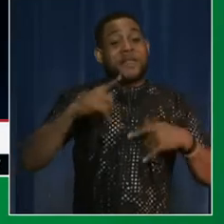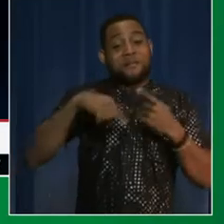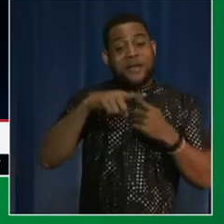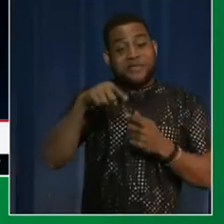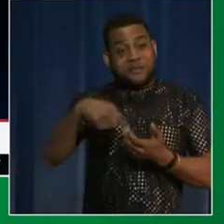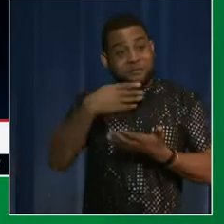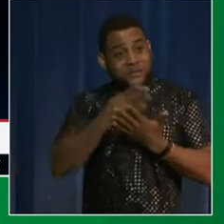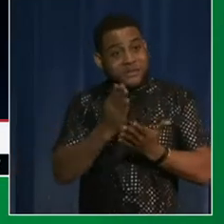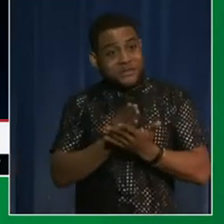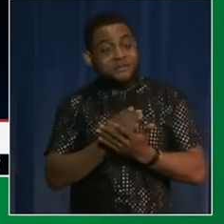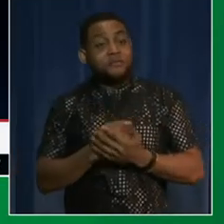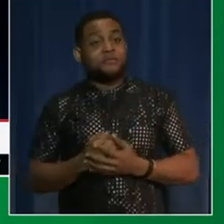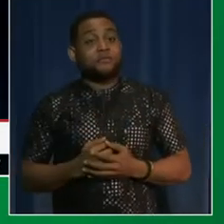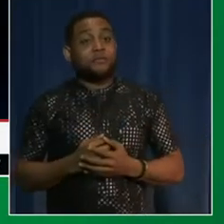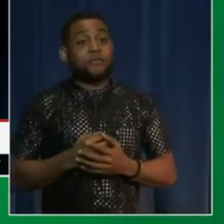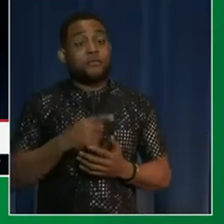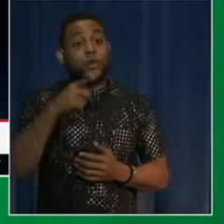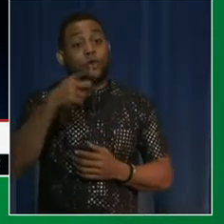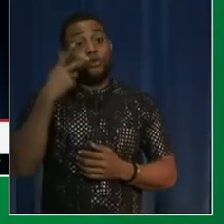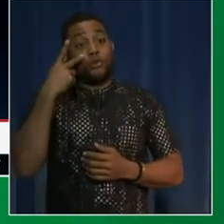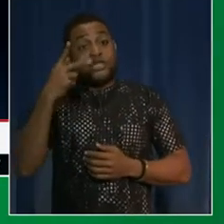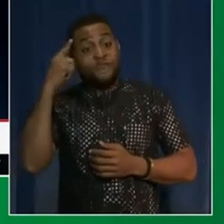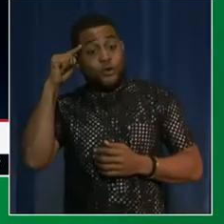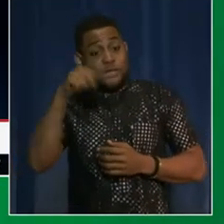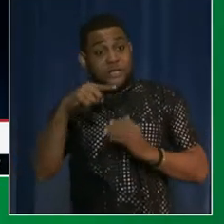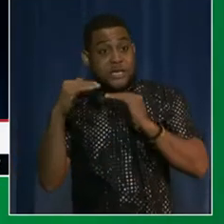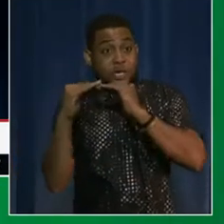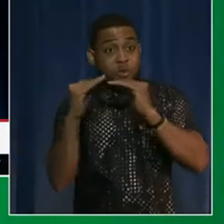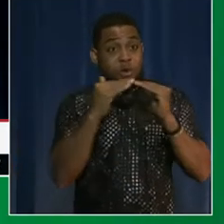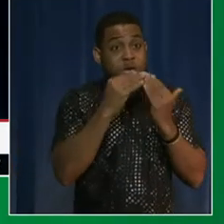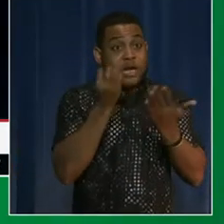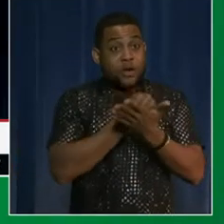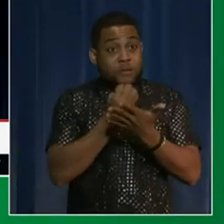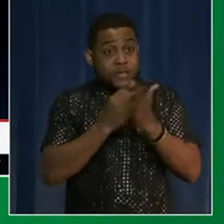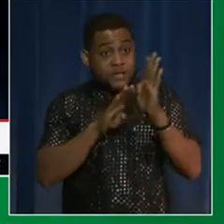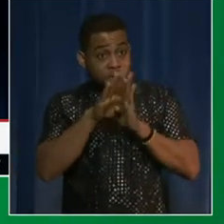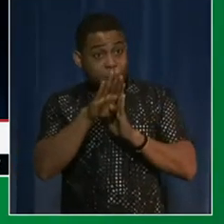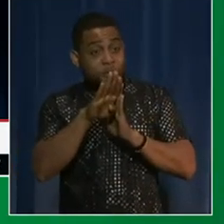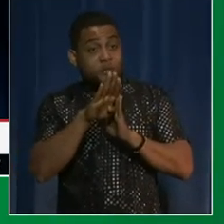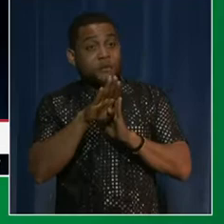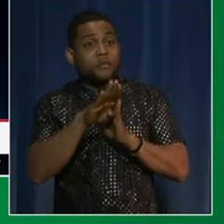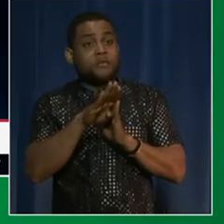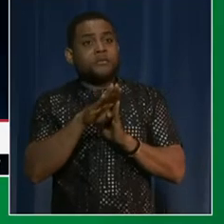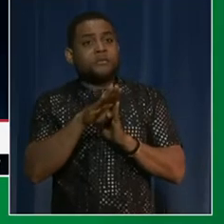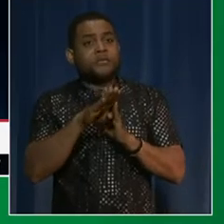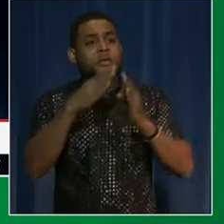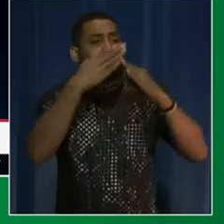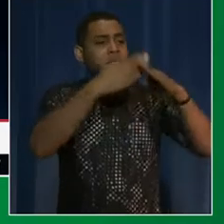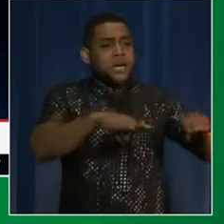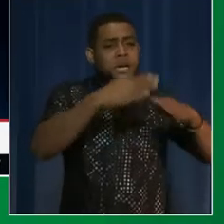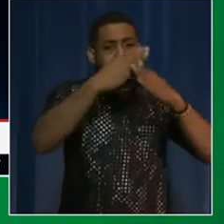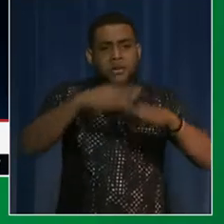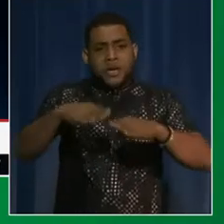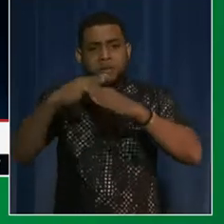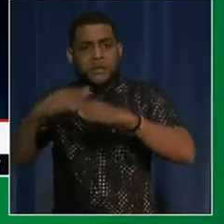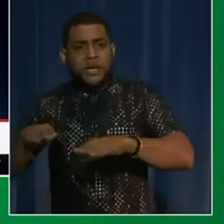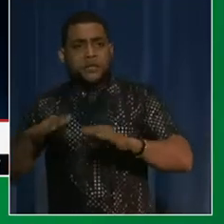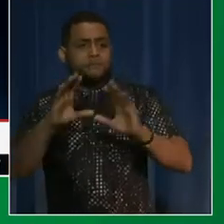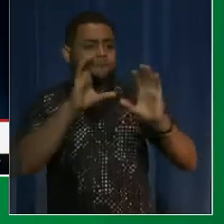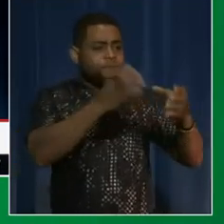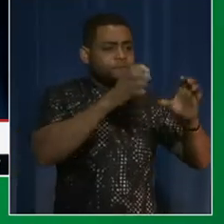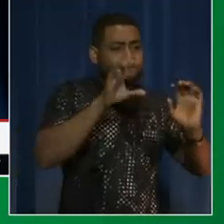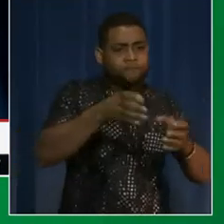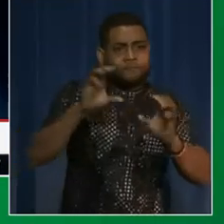our equitable economic development. In that, we break it into 3 buckets: housing, neighborhoods,